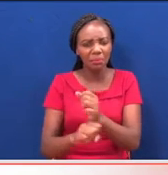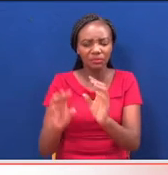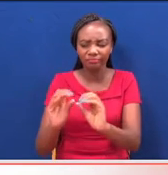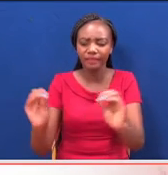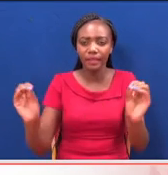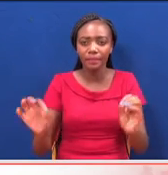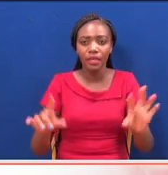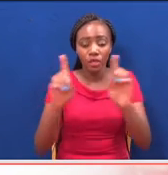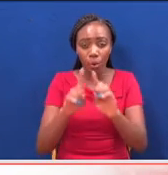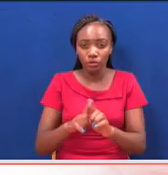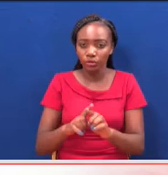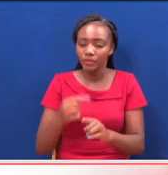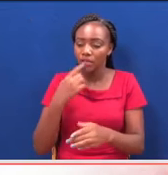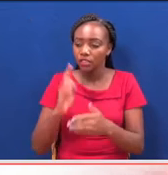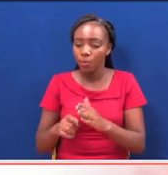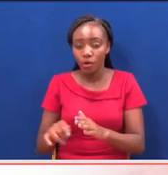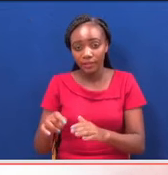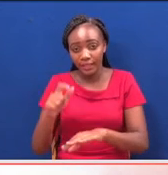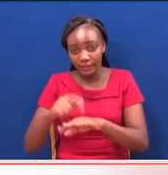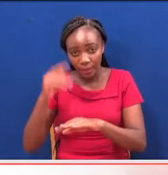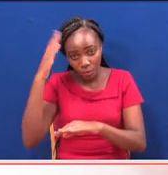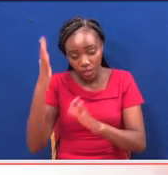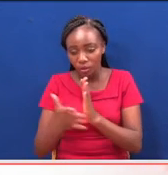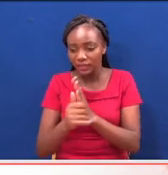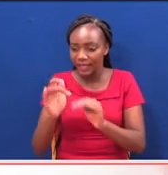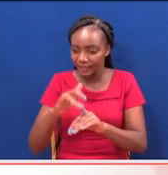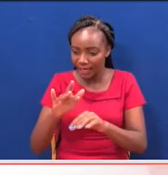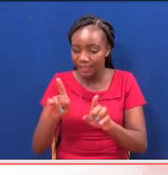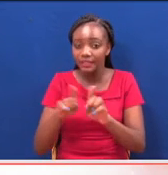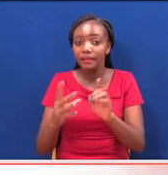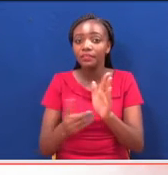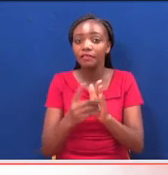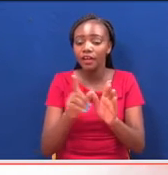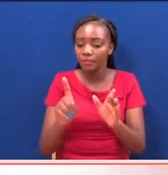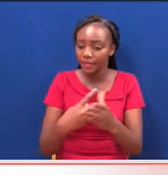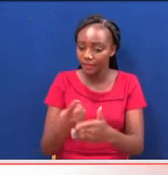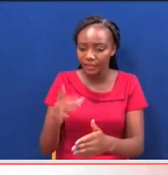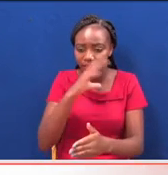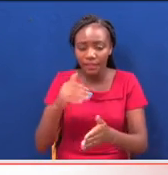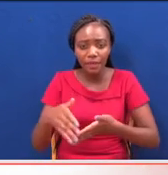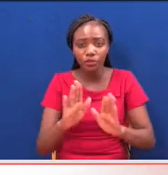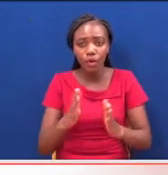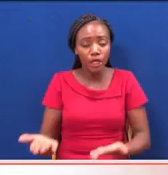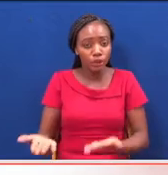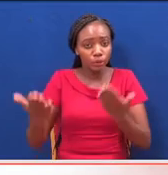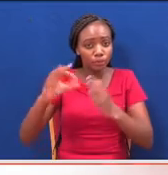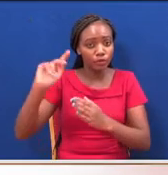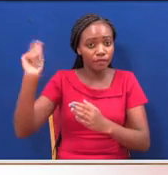Gor Mahia man, early talent identification and development is the best way to secure Kenya's football